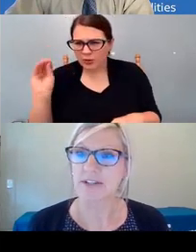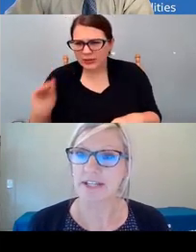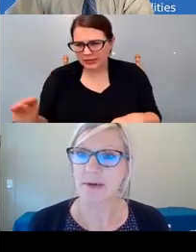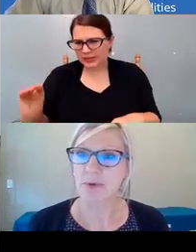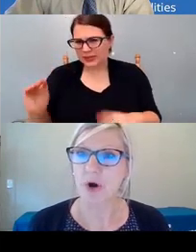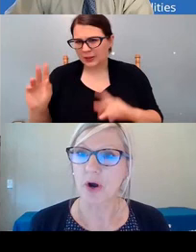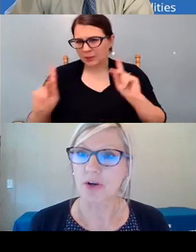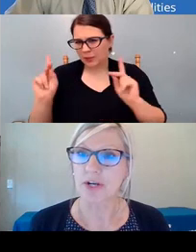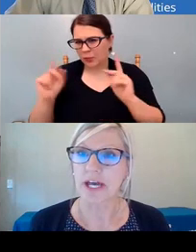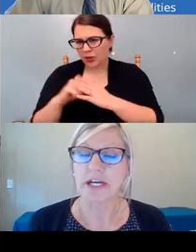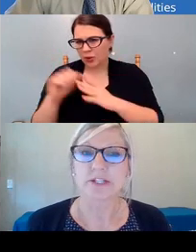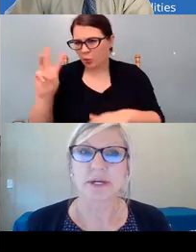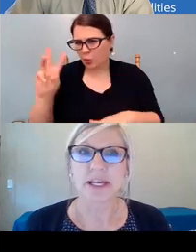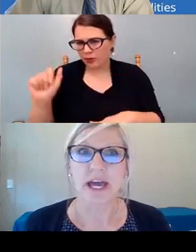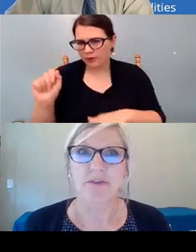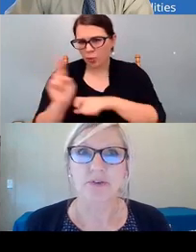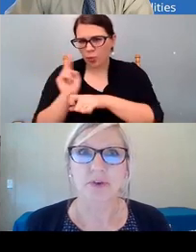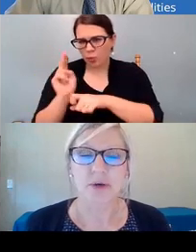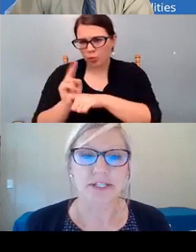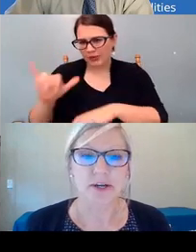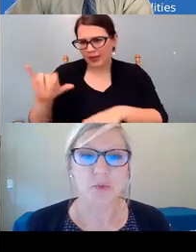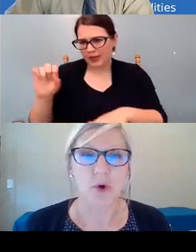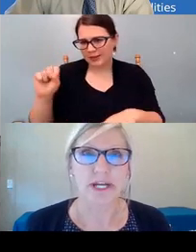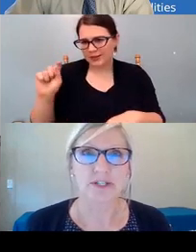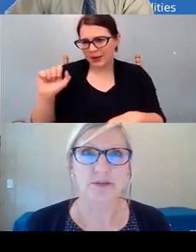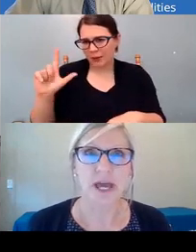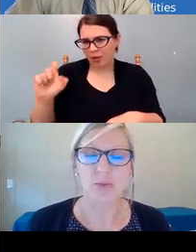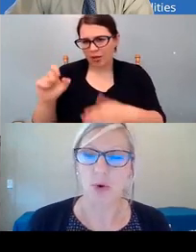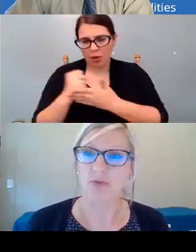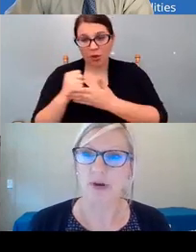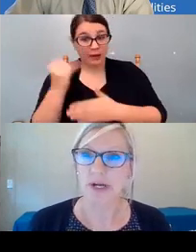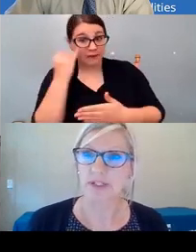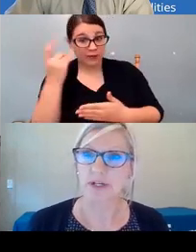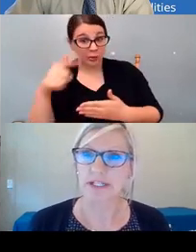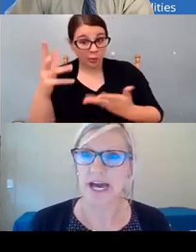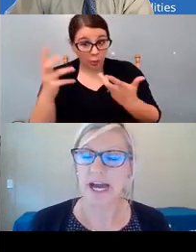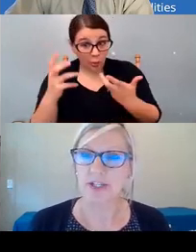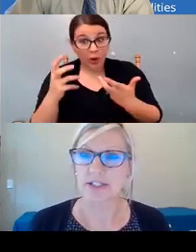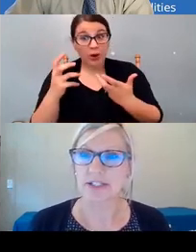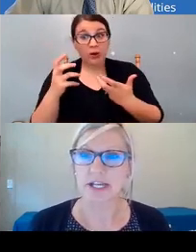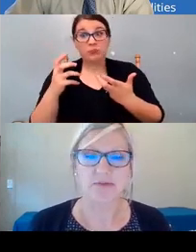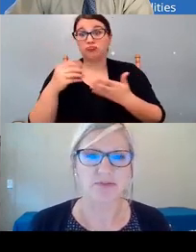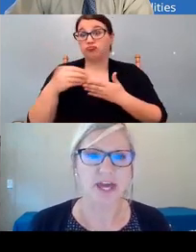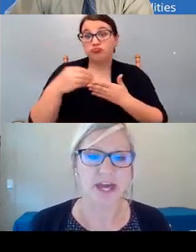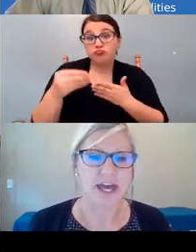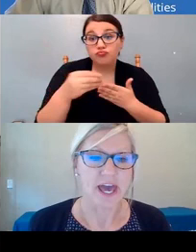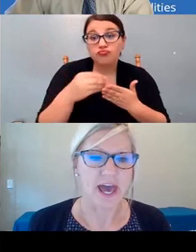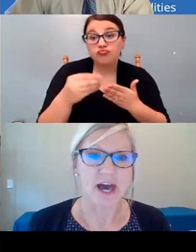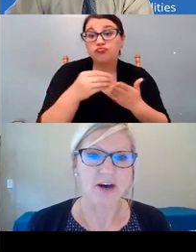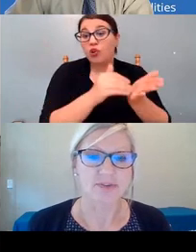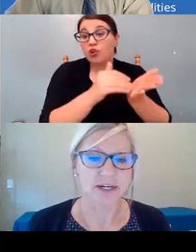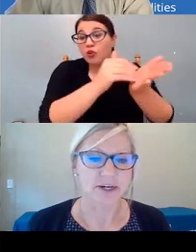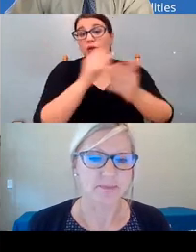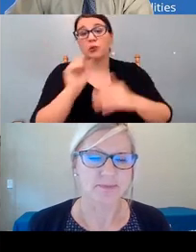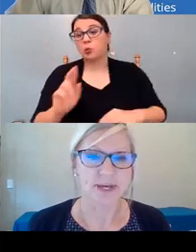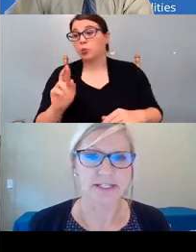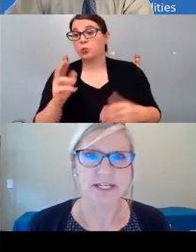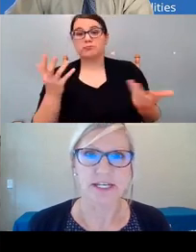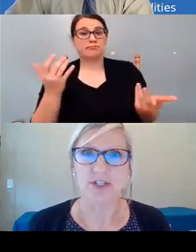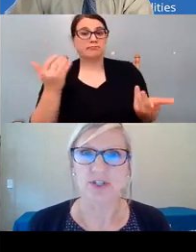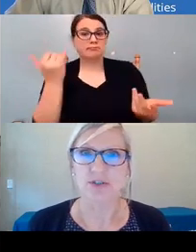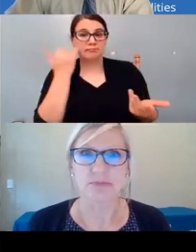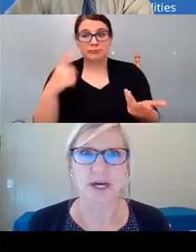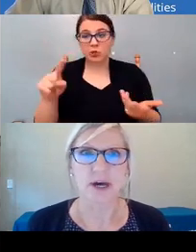actually have a stable card. So again, for folks that are wanting to make more frequent transactions, if they have